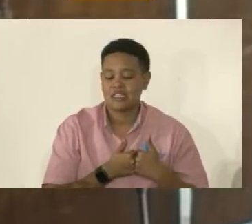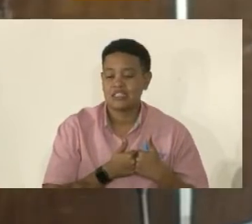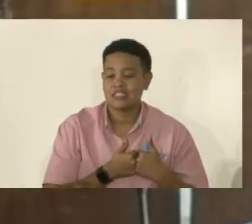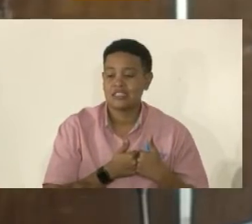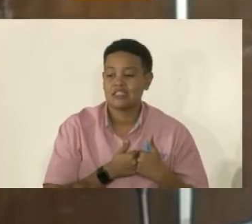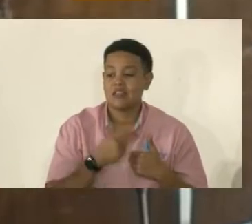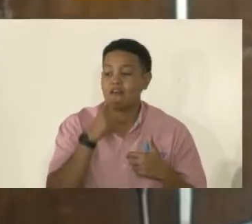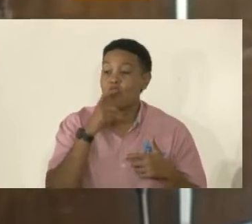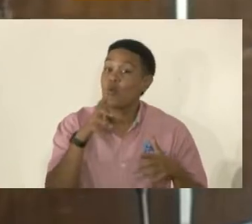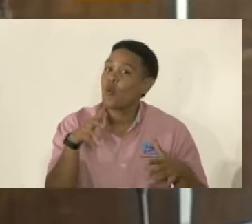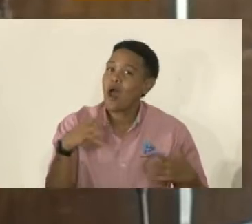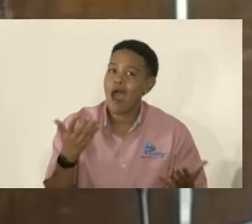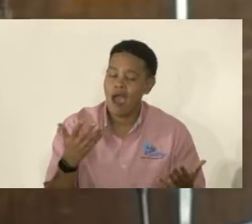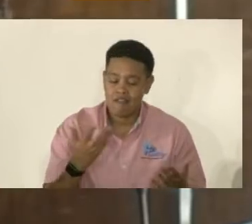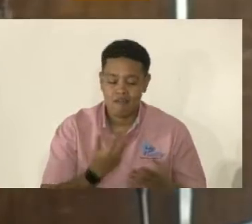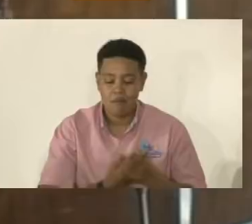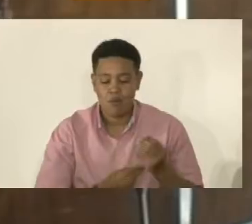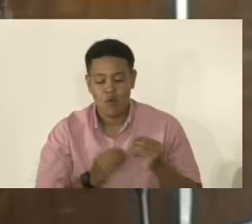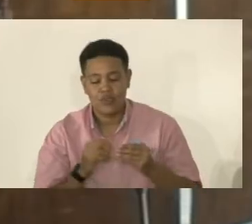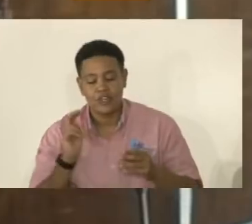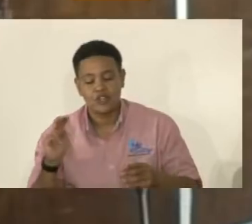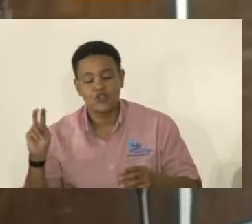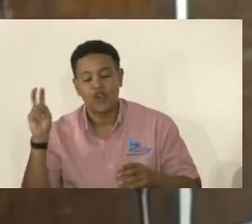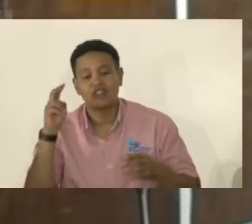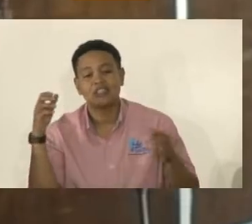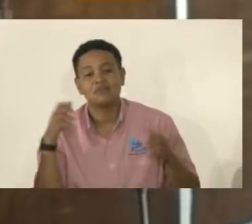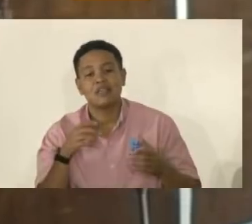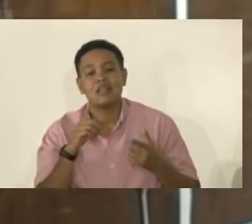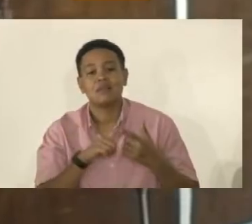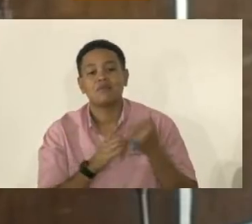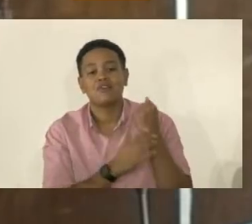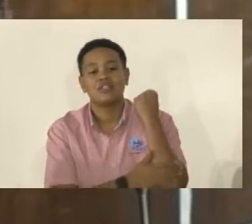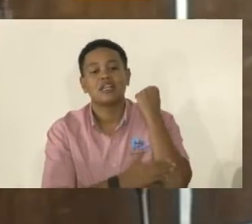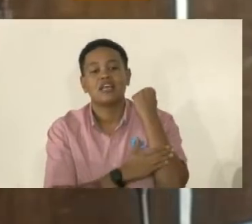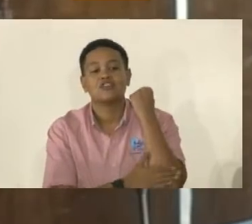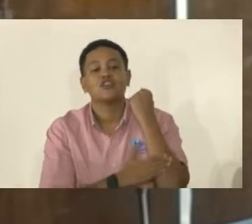of the have-nots, both in the tourism sector and nationally.